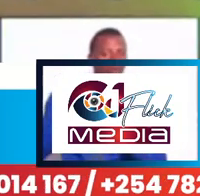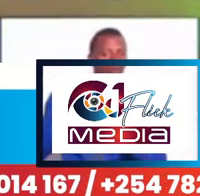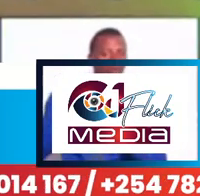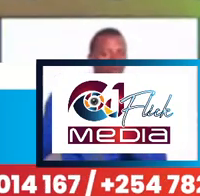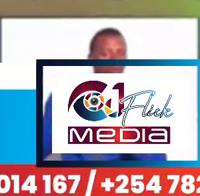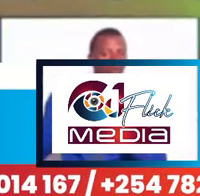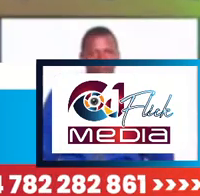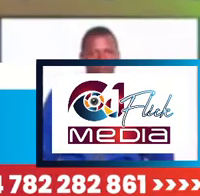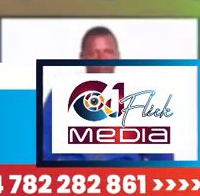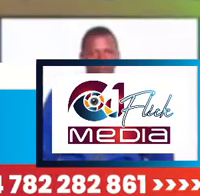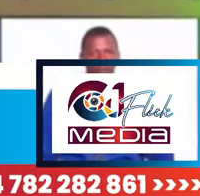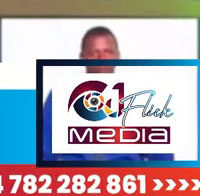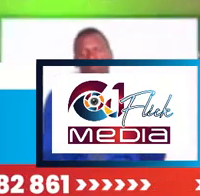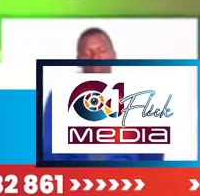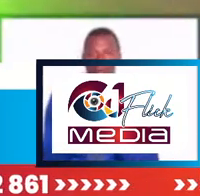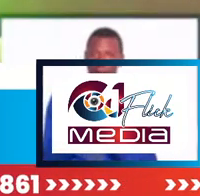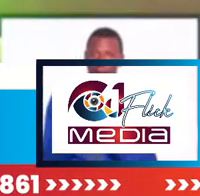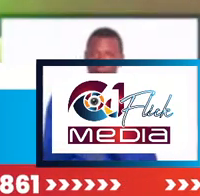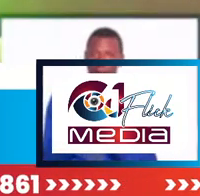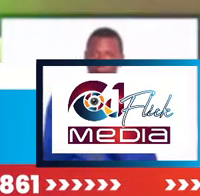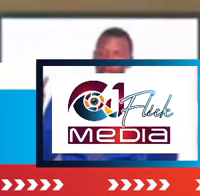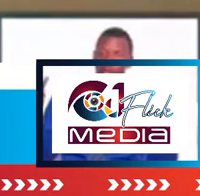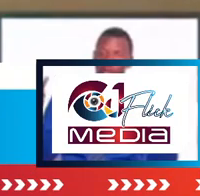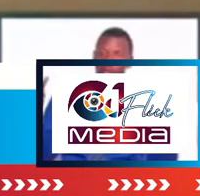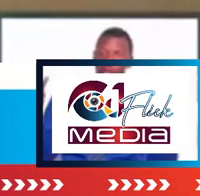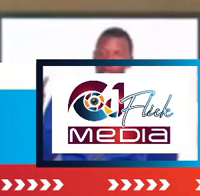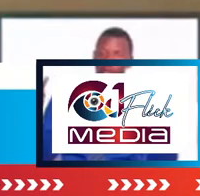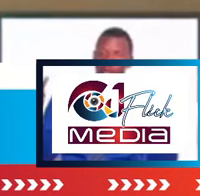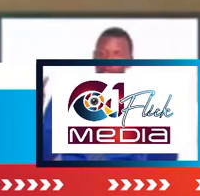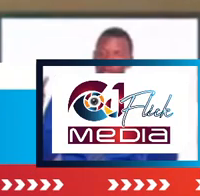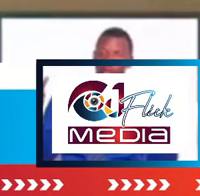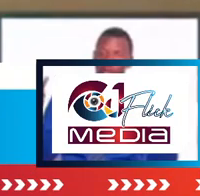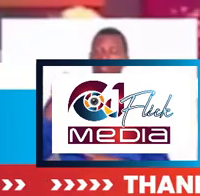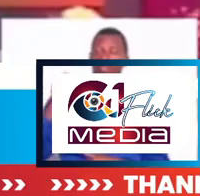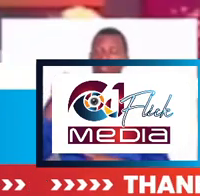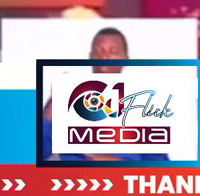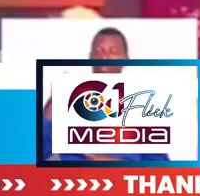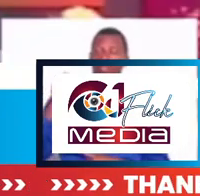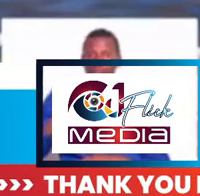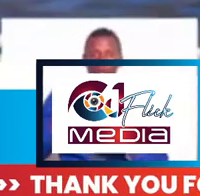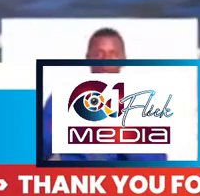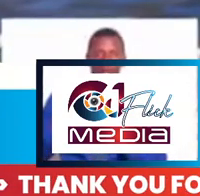Hallelujah. Our firstborn, David Jr.,